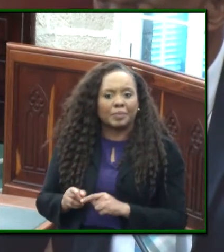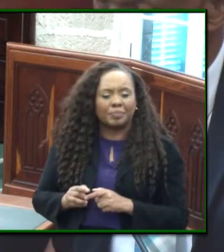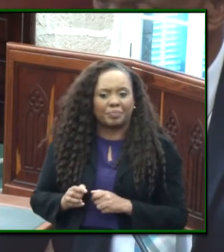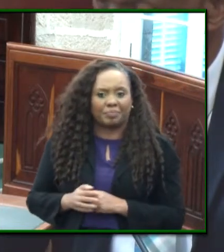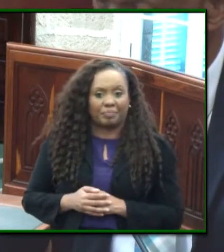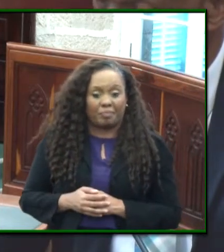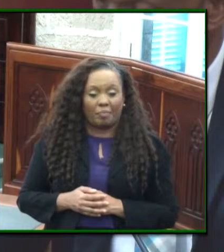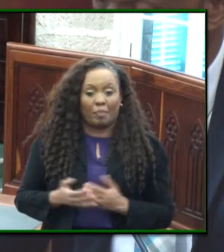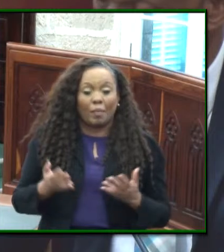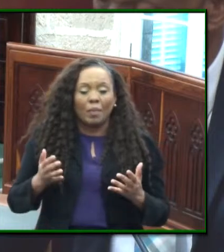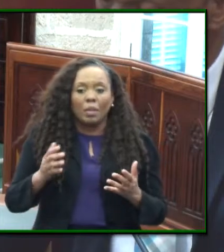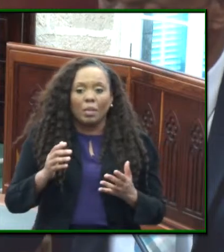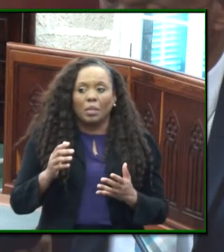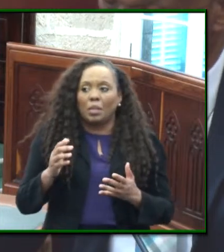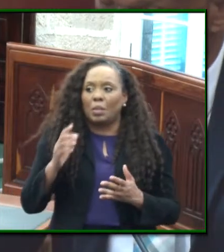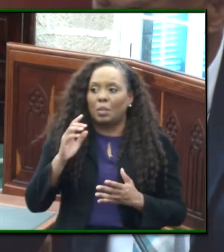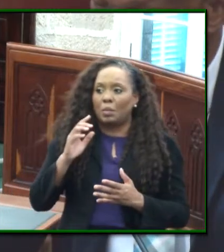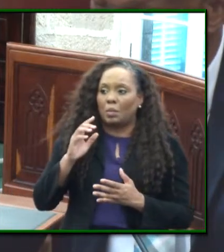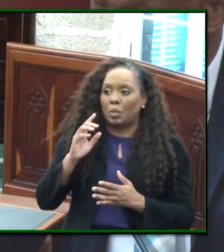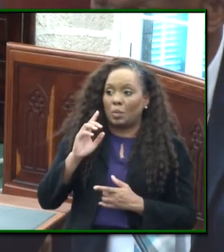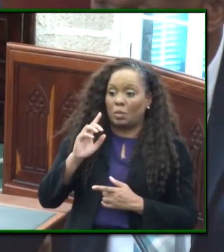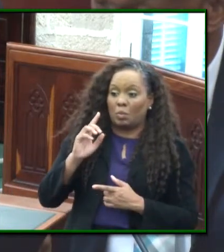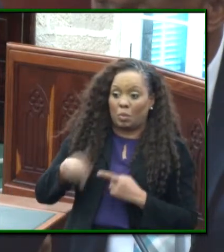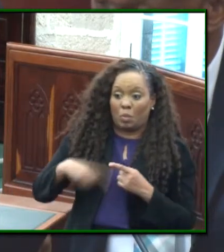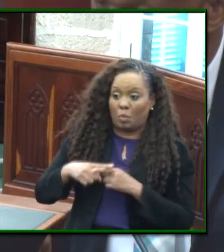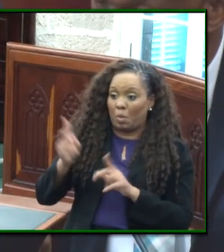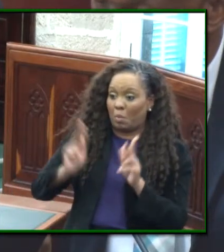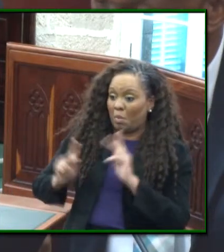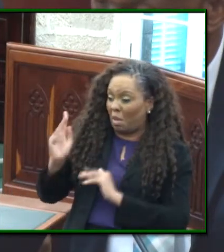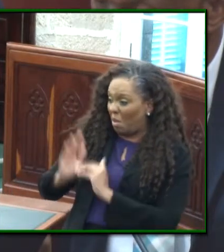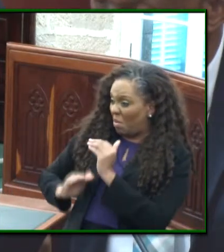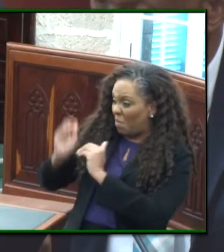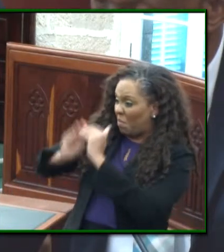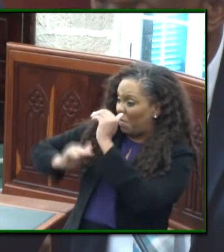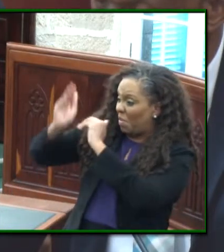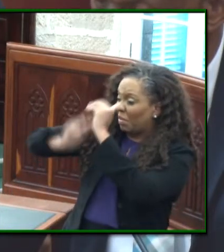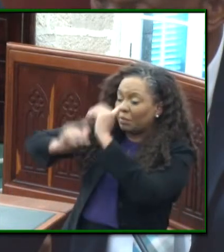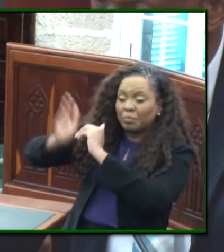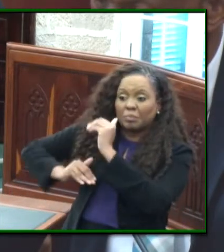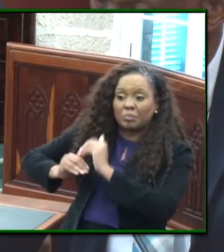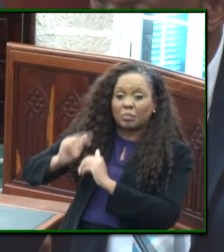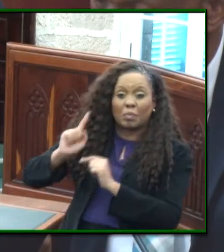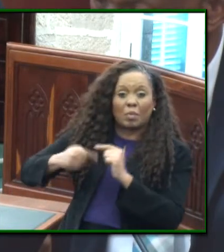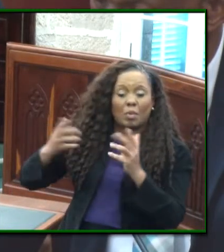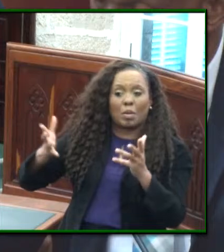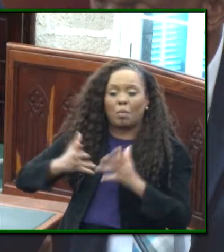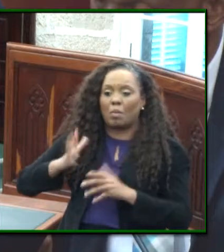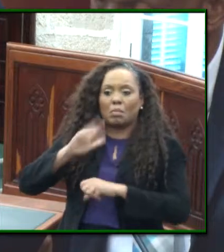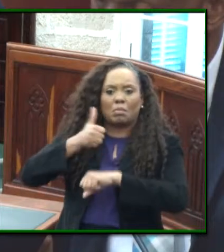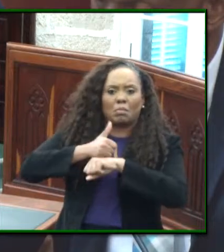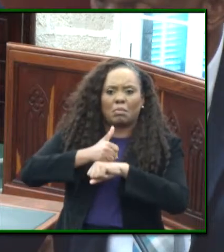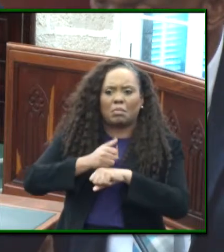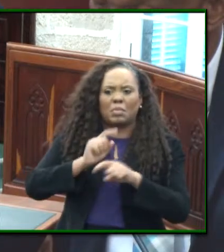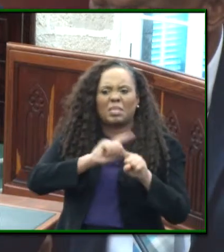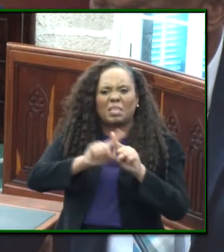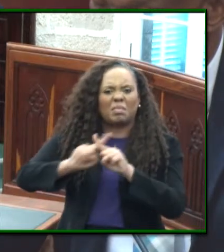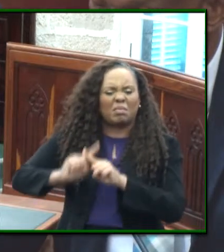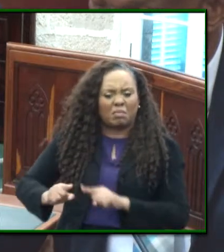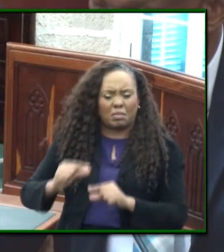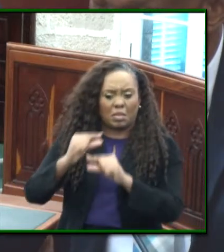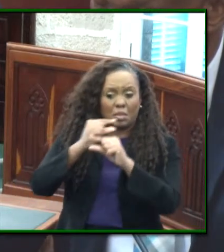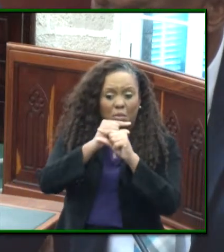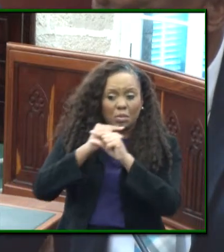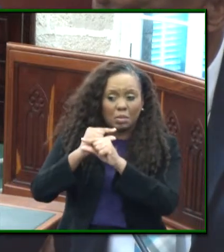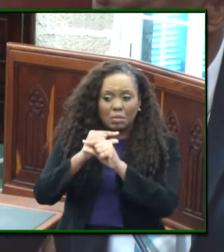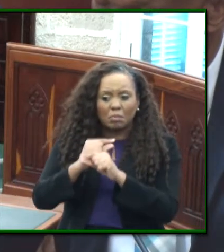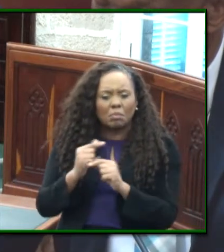members are constructing their buildings, and as they are looking to put in various security mechanisms, that we want